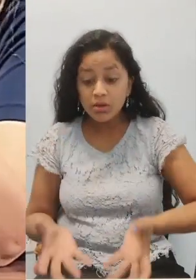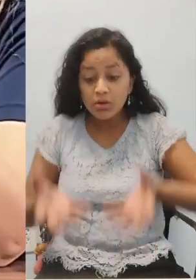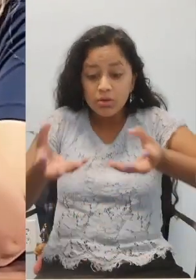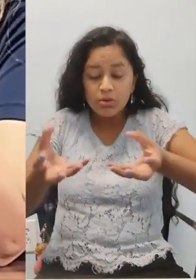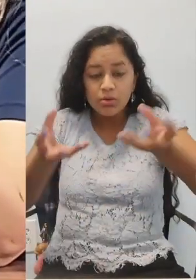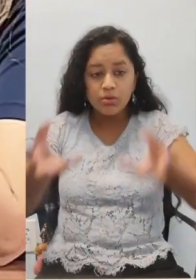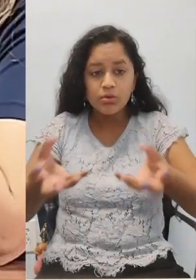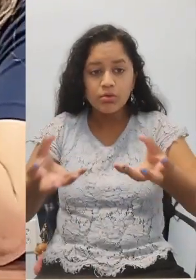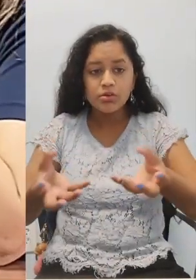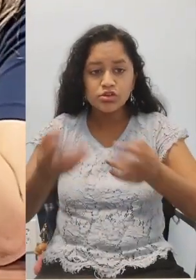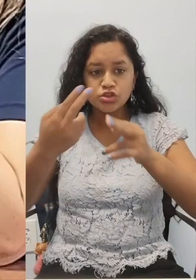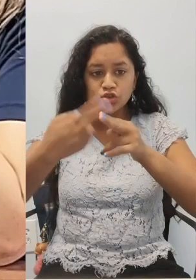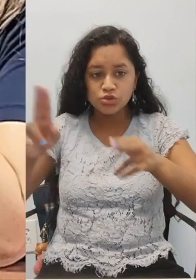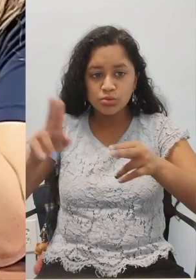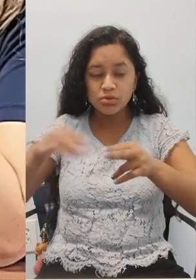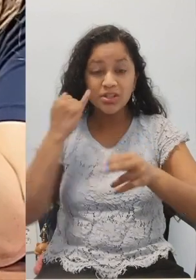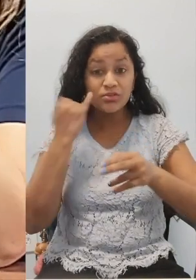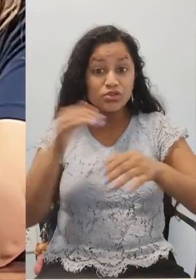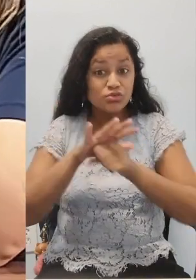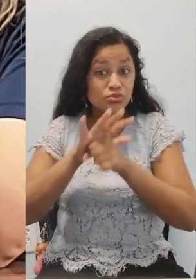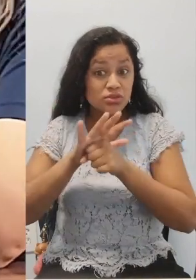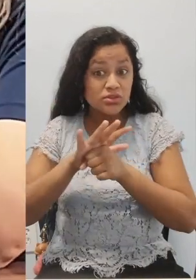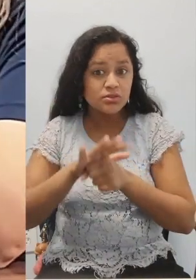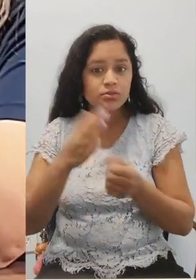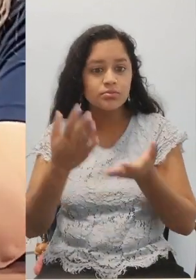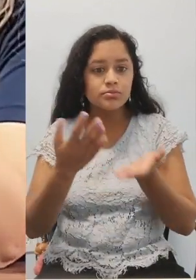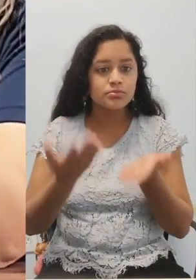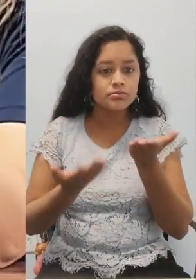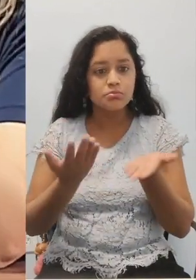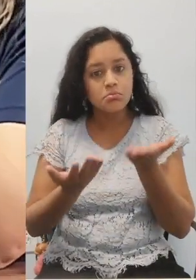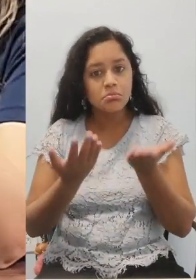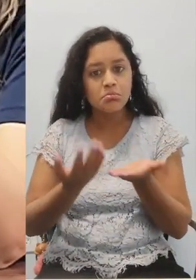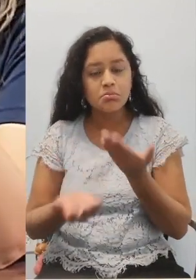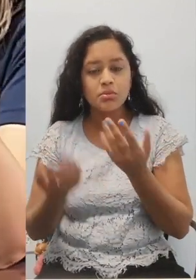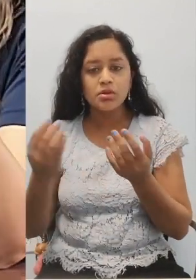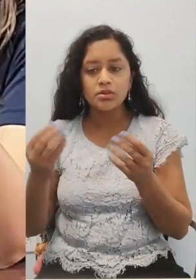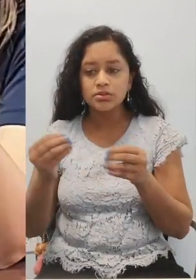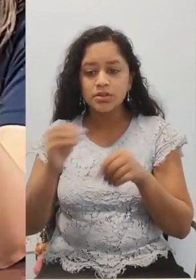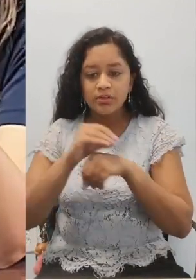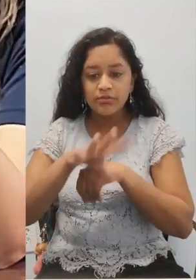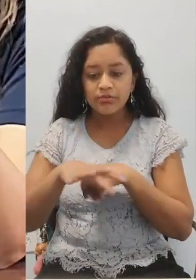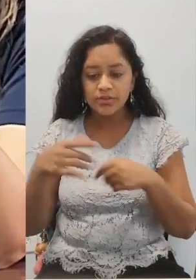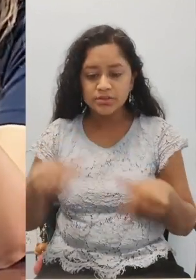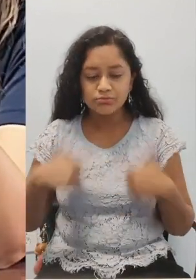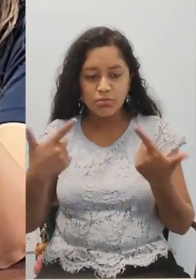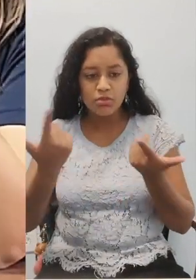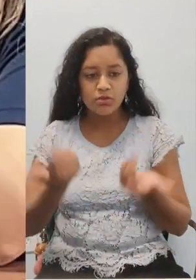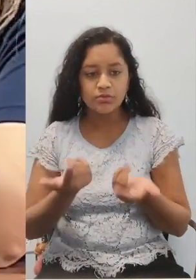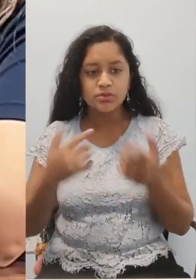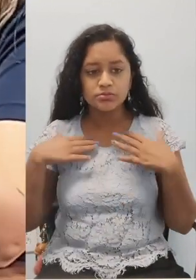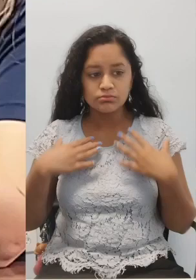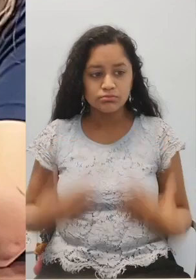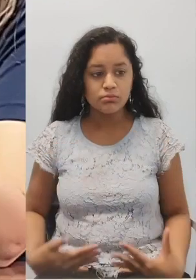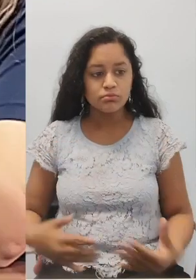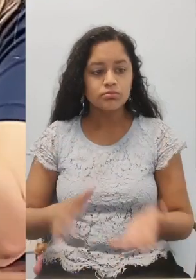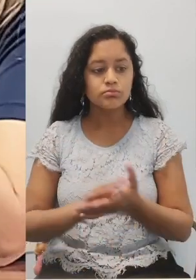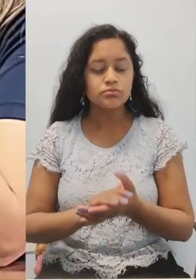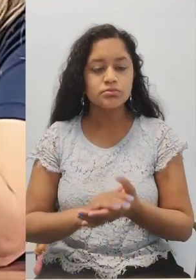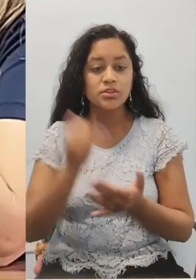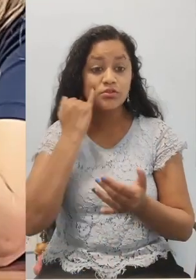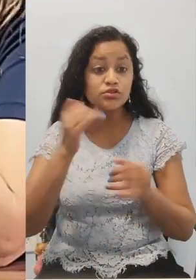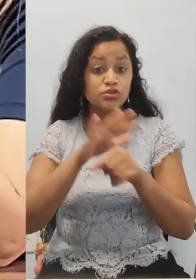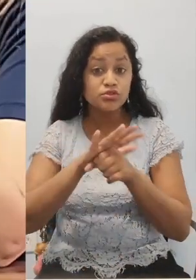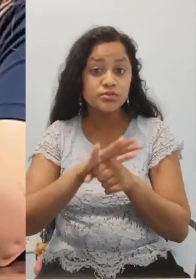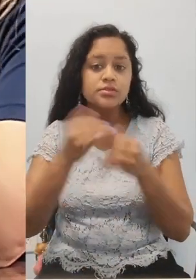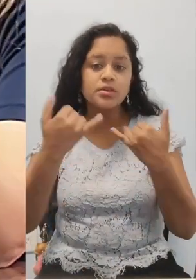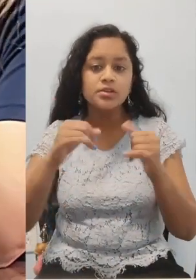keep it quite short, because if an animal is stressed out, it can then affect the survival chances later on, even if you release it. But if you